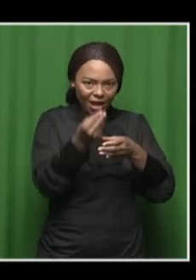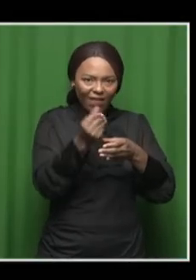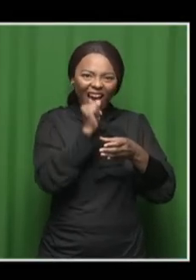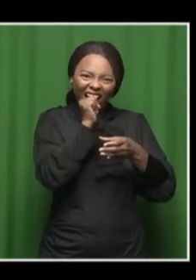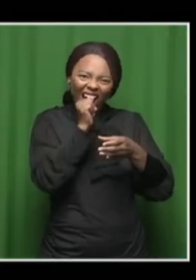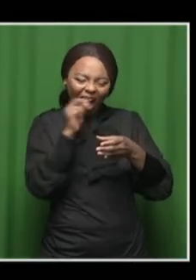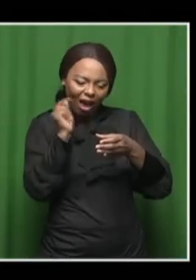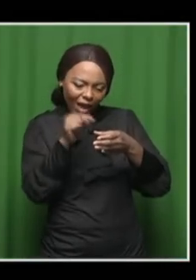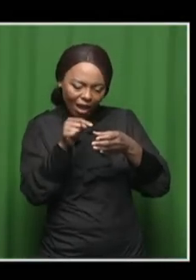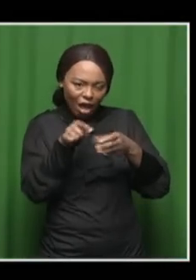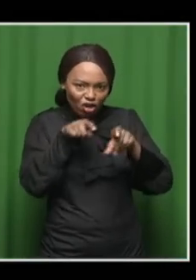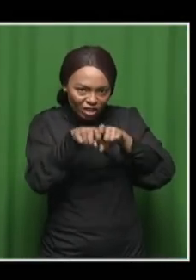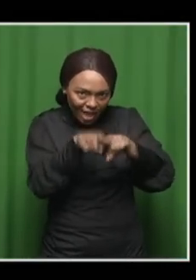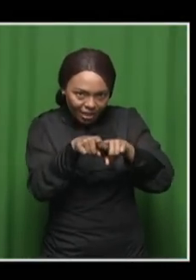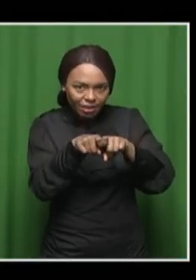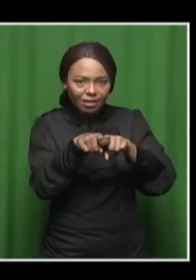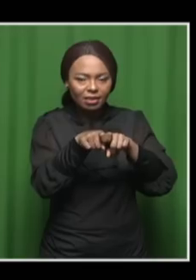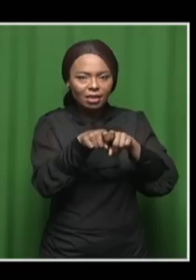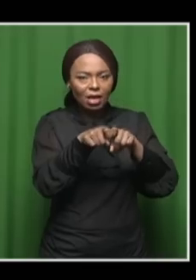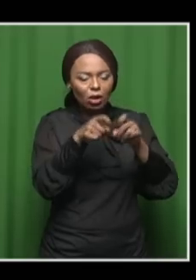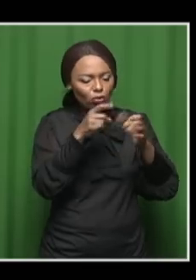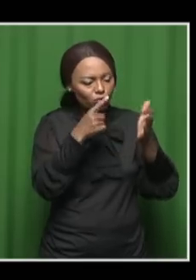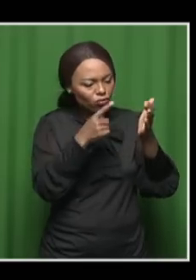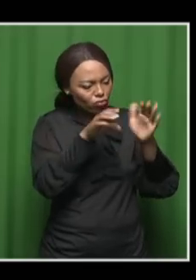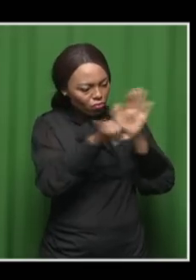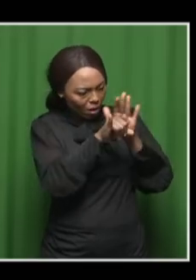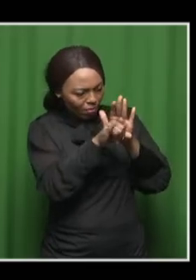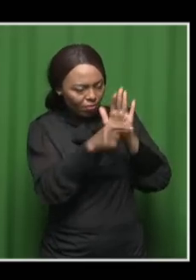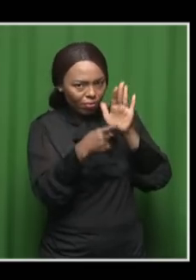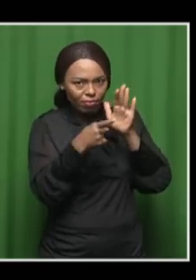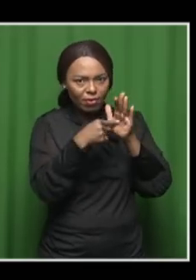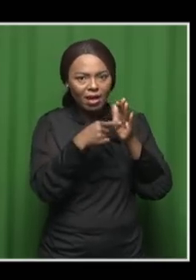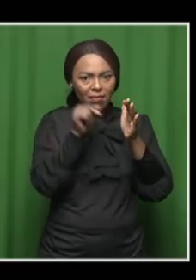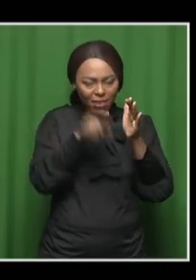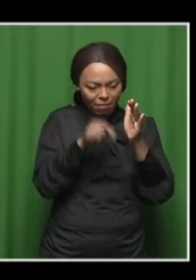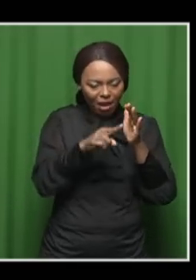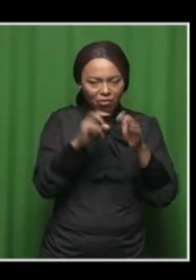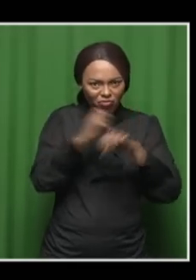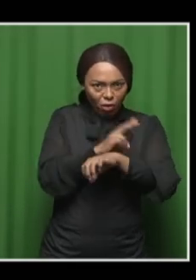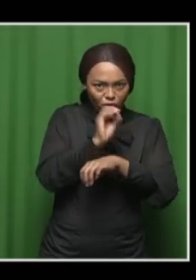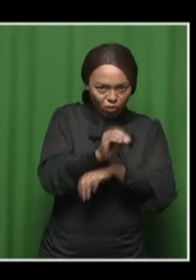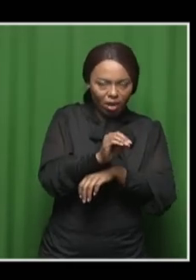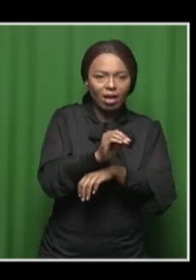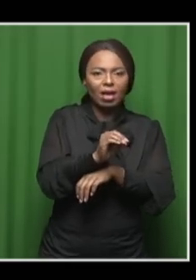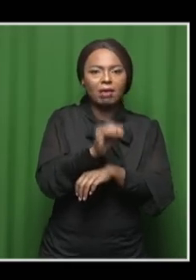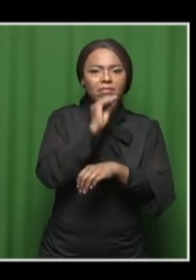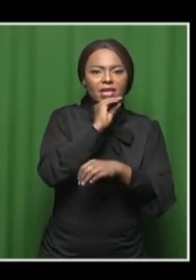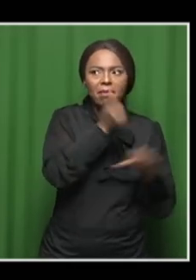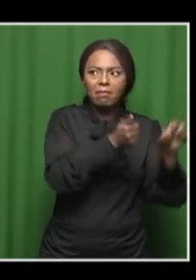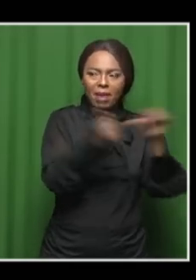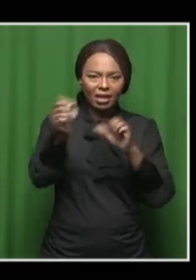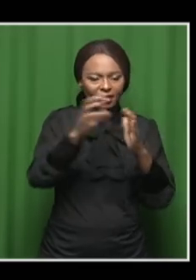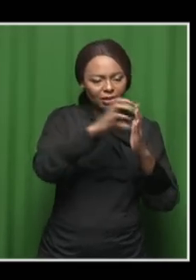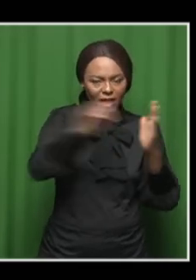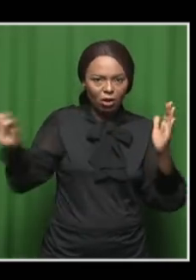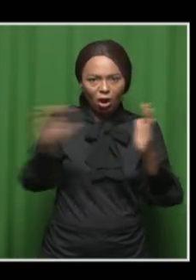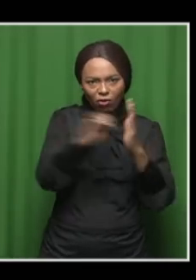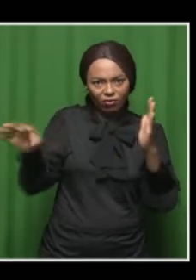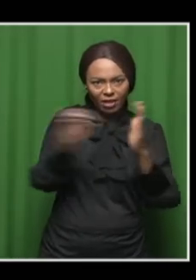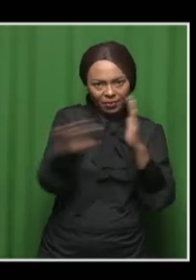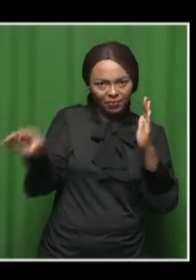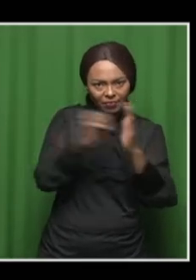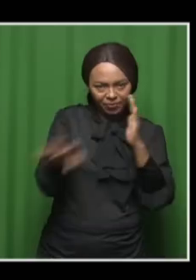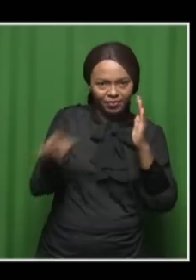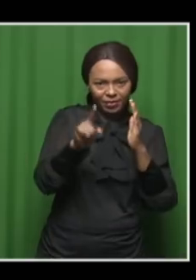batch that they tested, means that it had those higher levels, they had to go back and recall the entire batch. But then besides